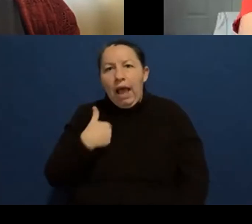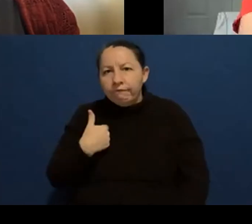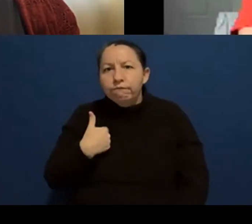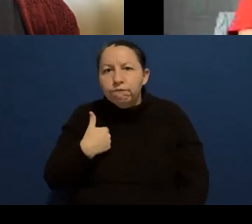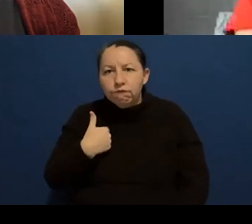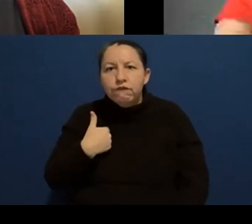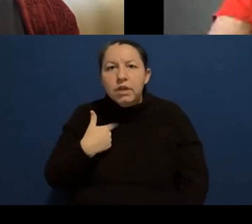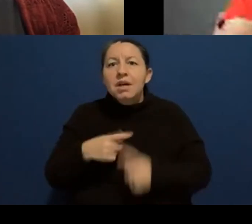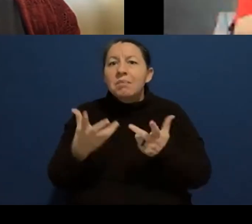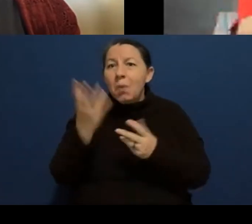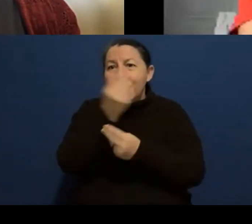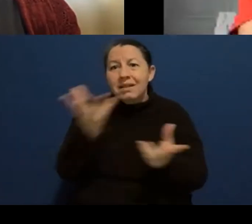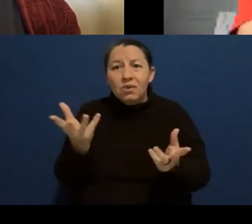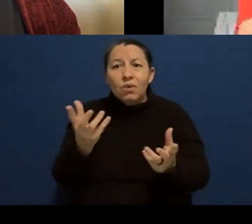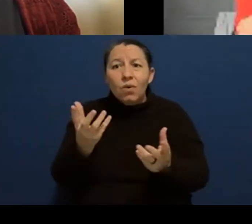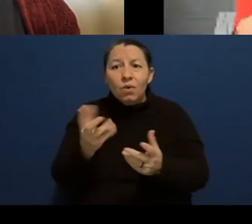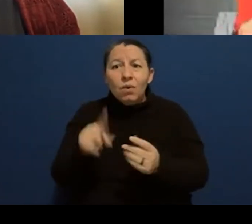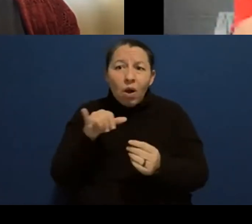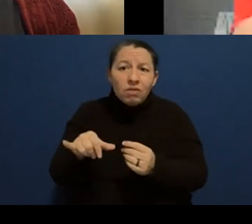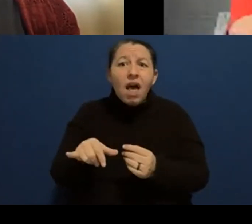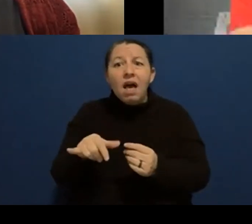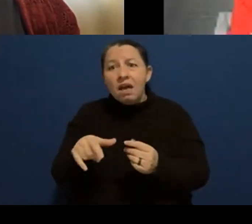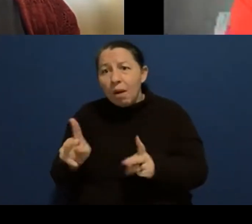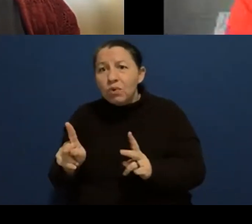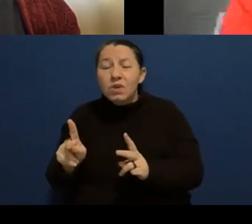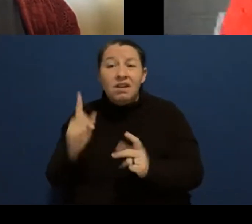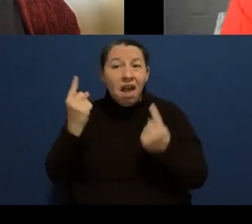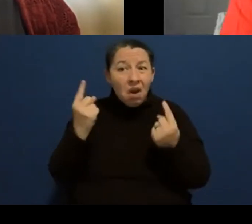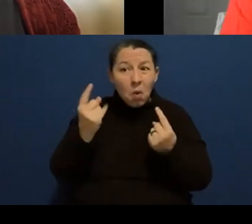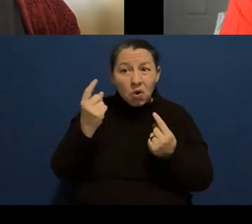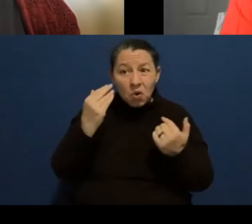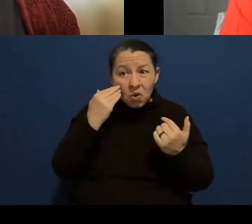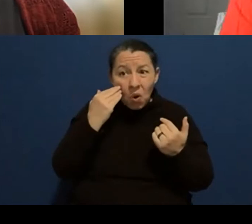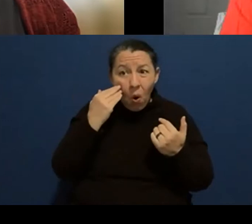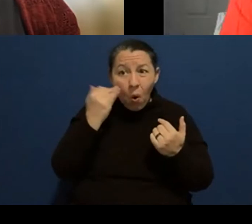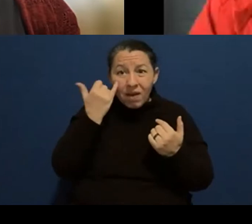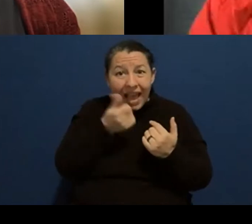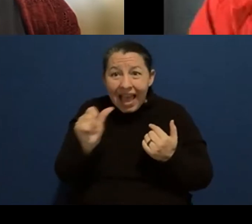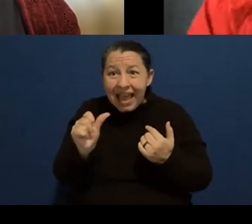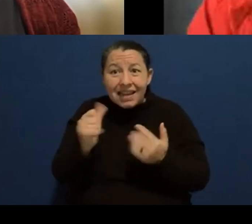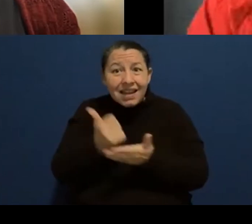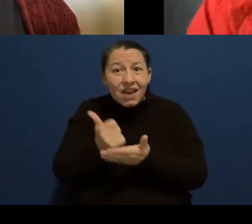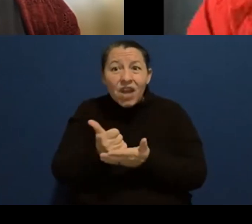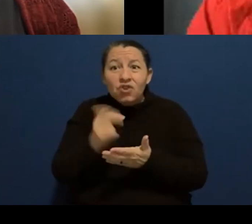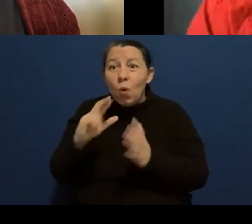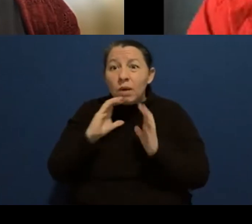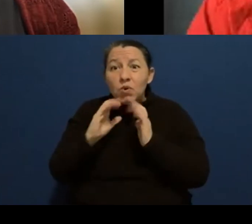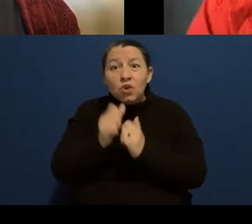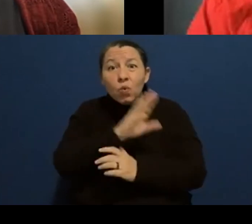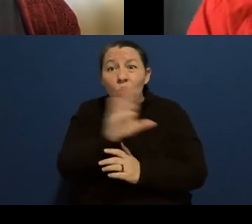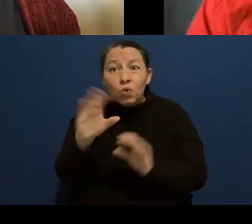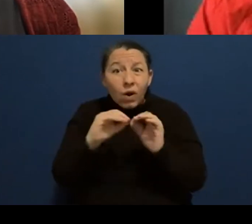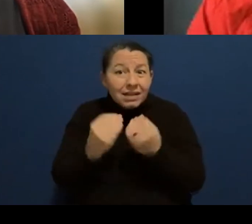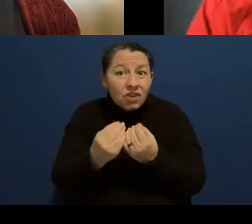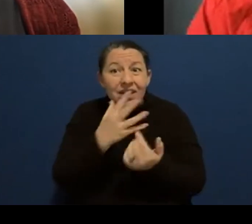thought I'd let you know about that. And I do wonder, do you know if there's any intervention or any communication, say, with your organizations and